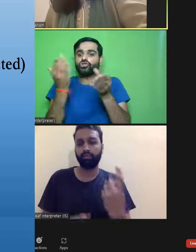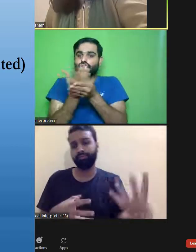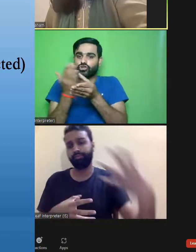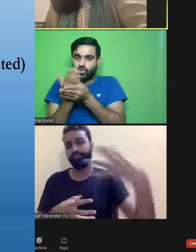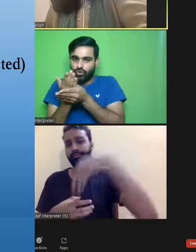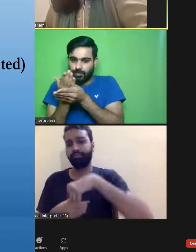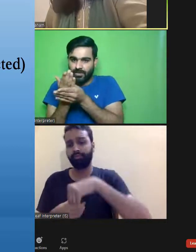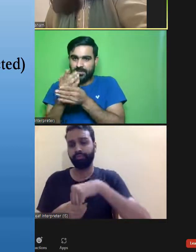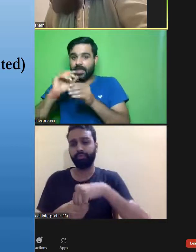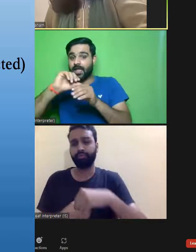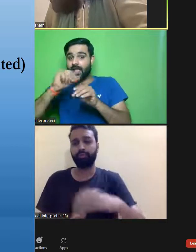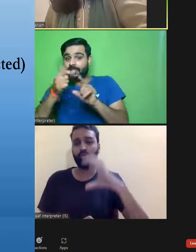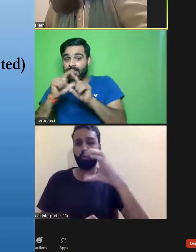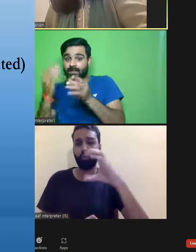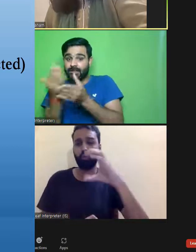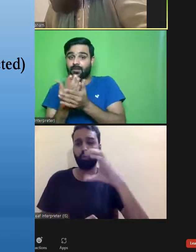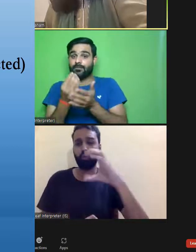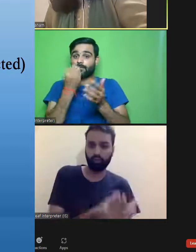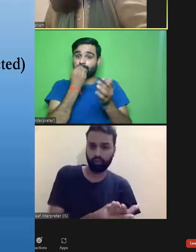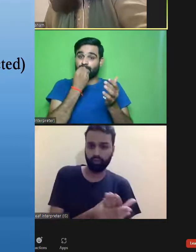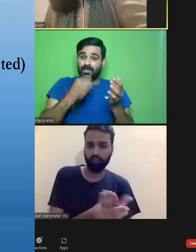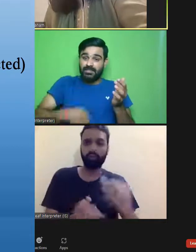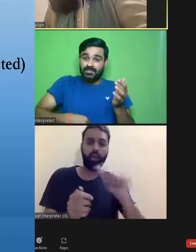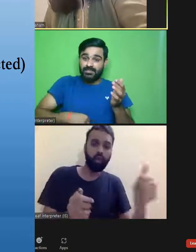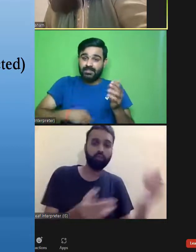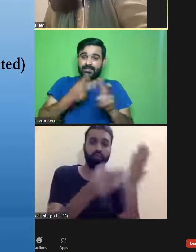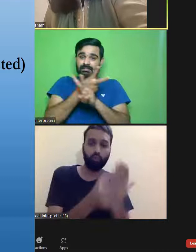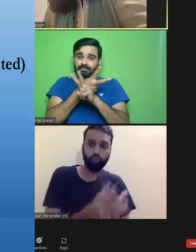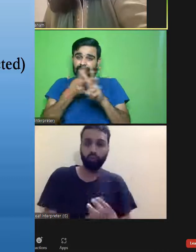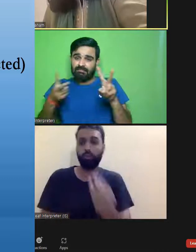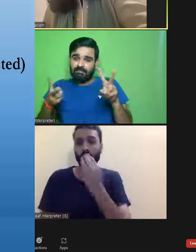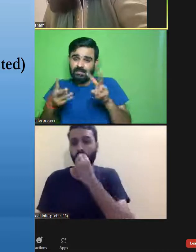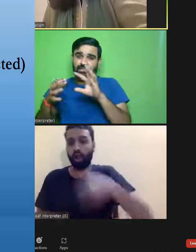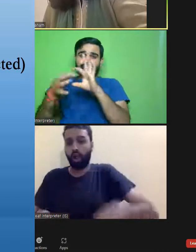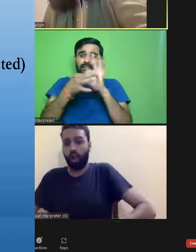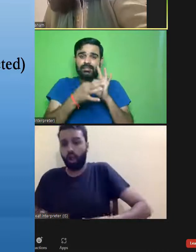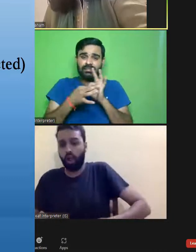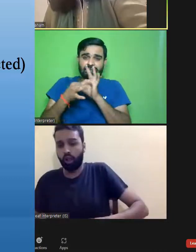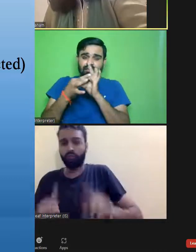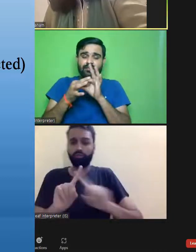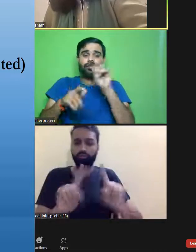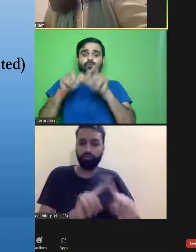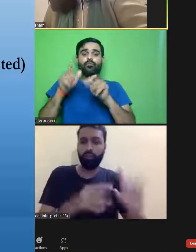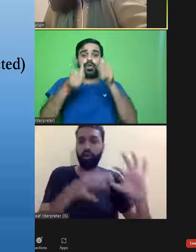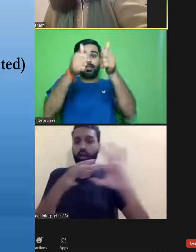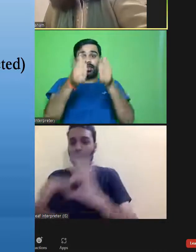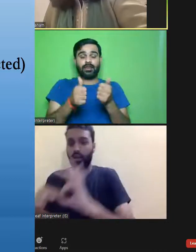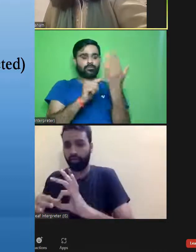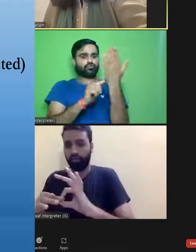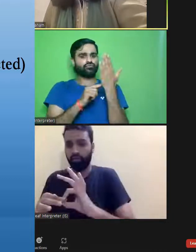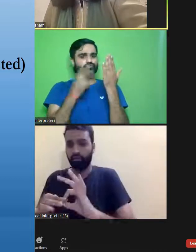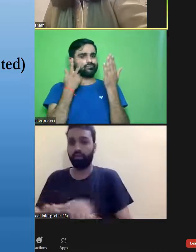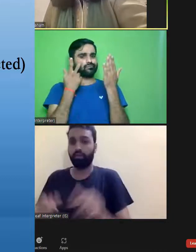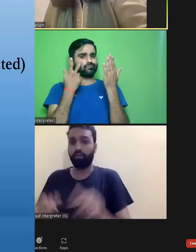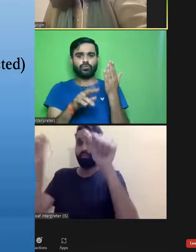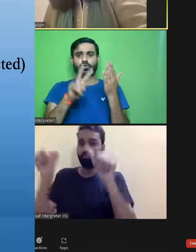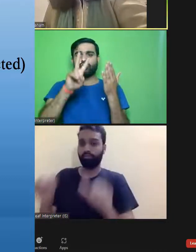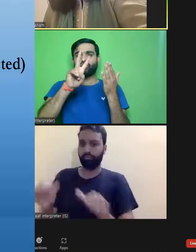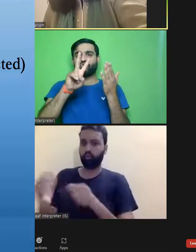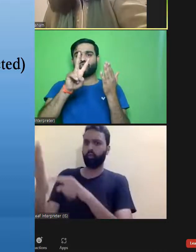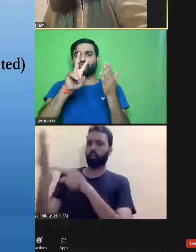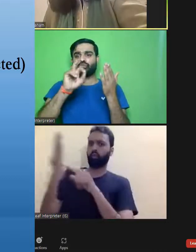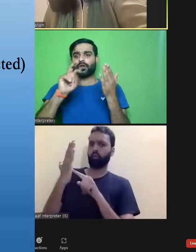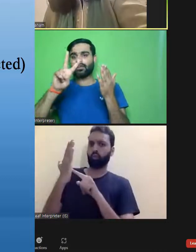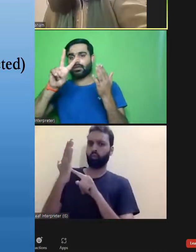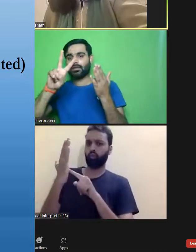the other hunger and malnutrition was coming up in the SDG report, which was coming in 2018 towards